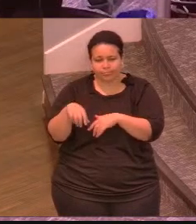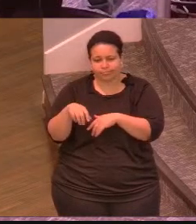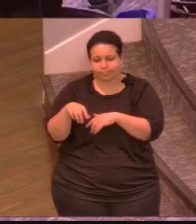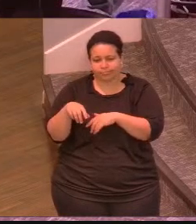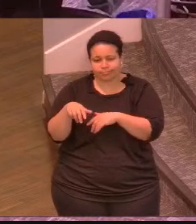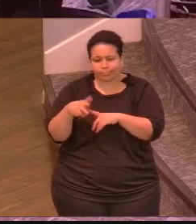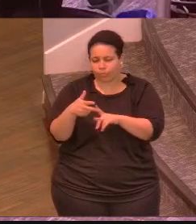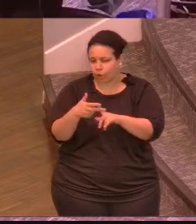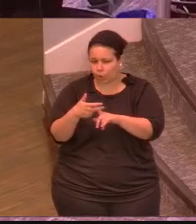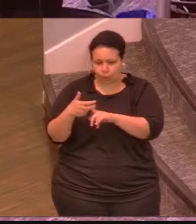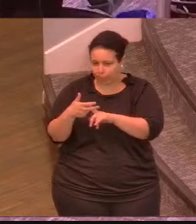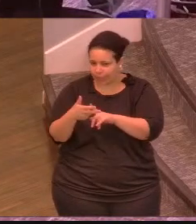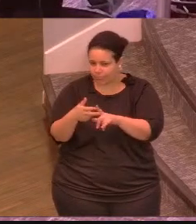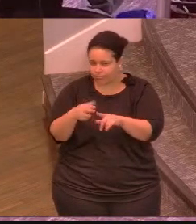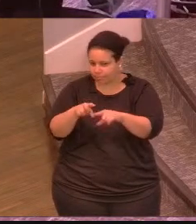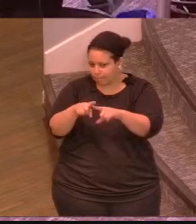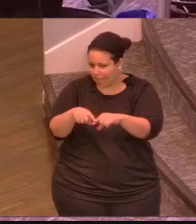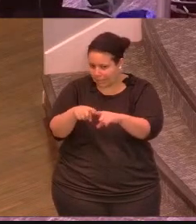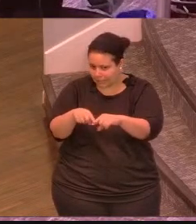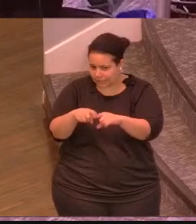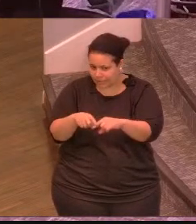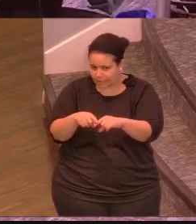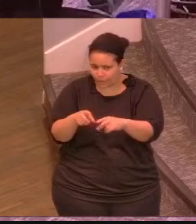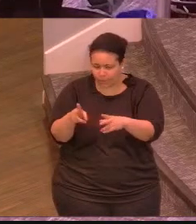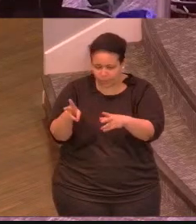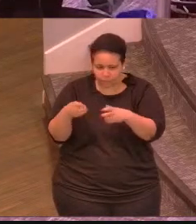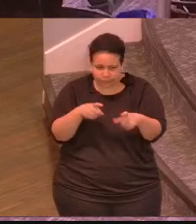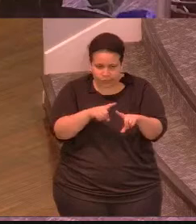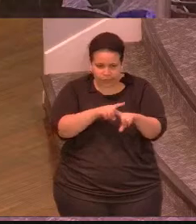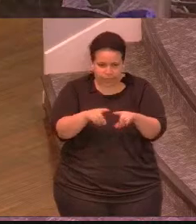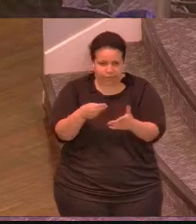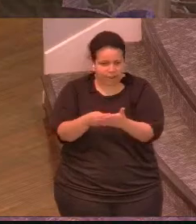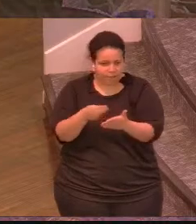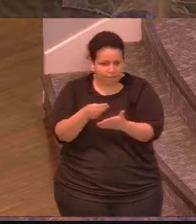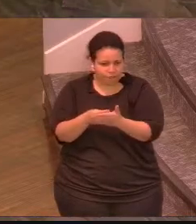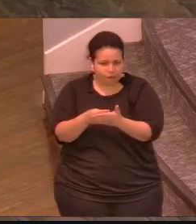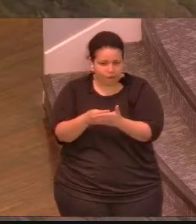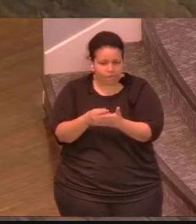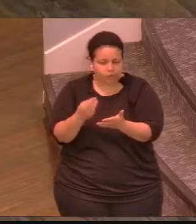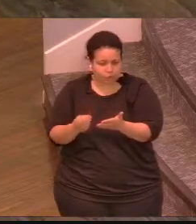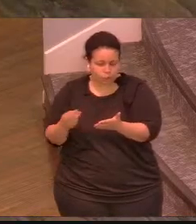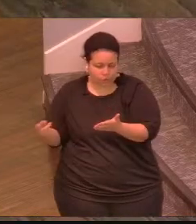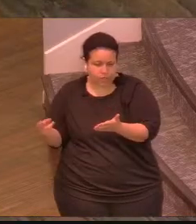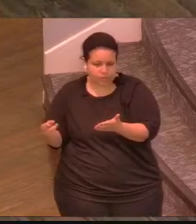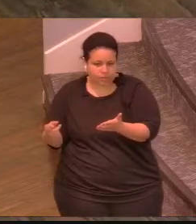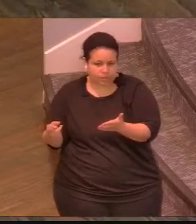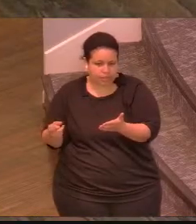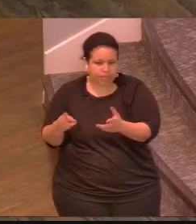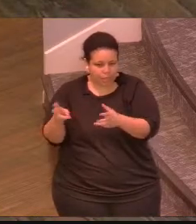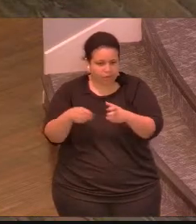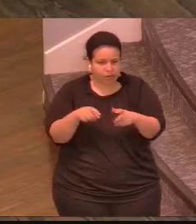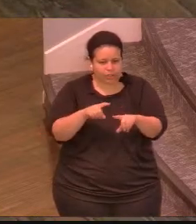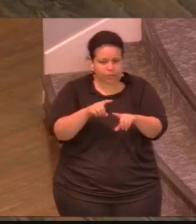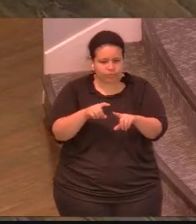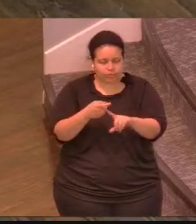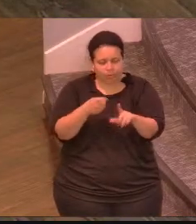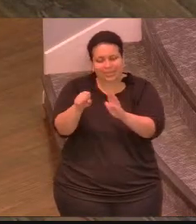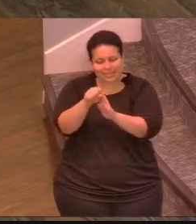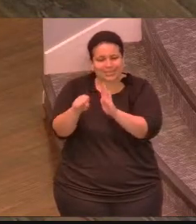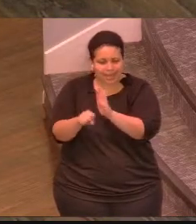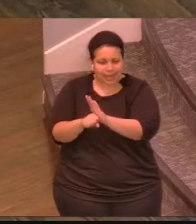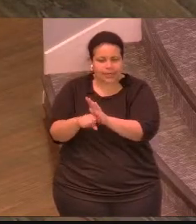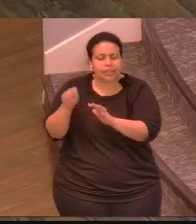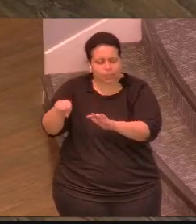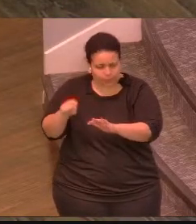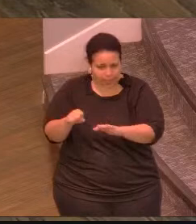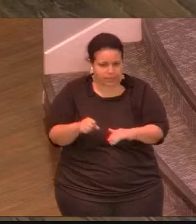funds, and so we're shifting it to a different fund source, and then basically claiming that for reimbursement from the state. And yes, ma'am, we already did that. So it's already washed? It's